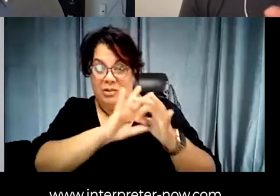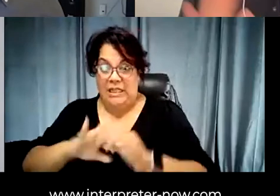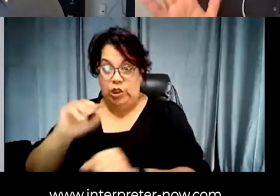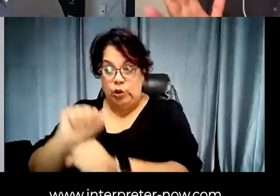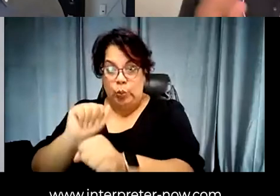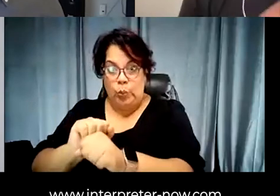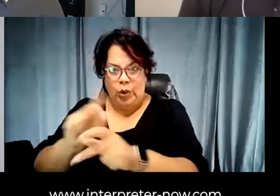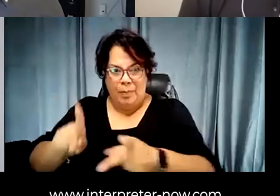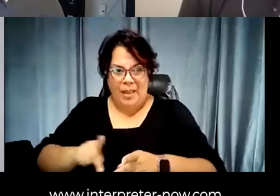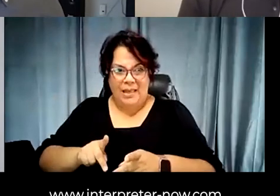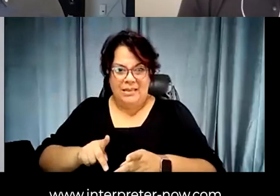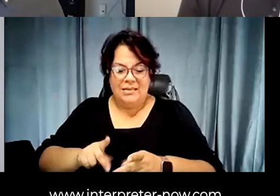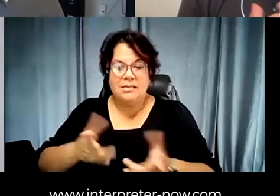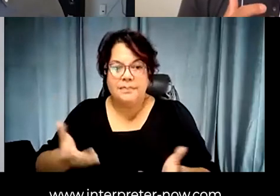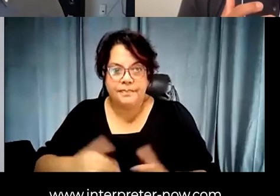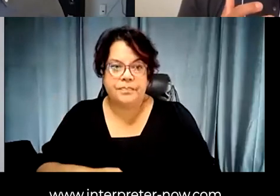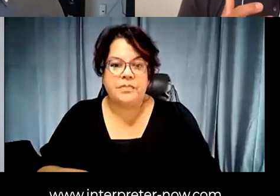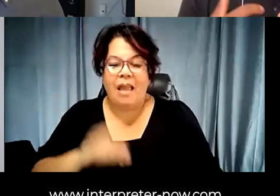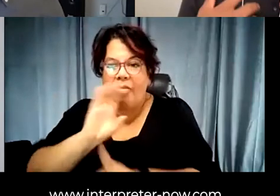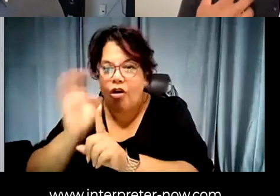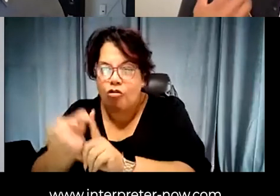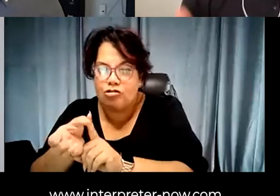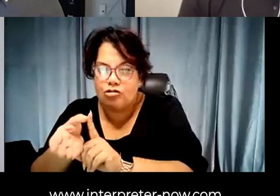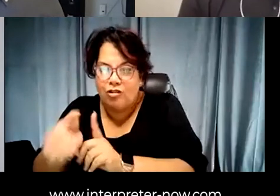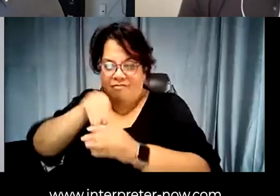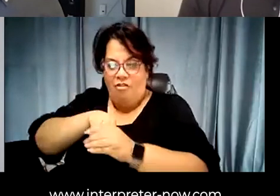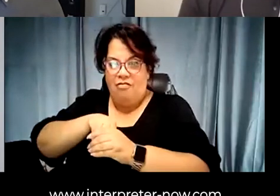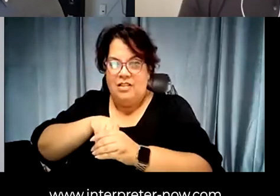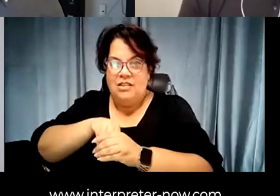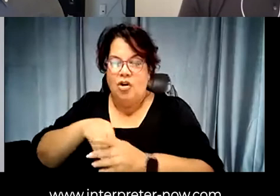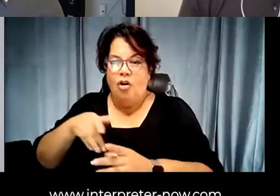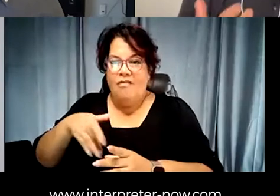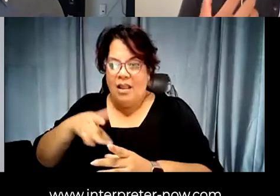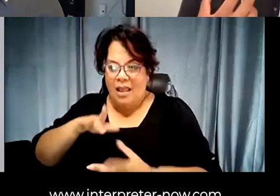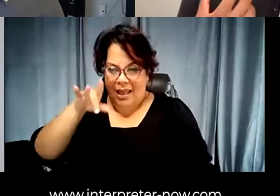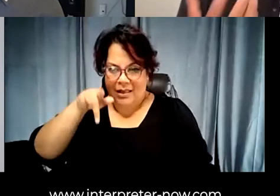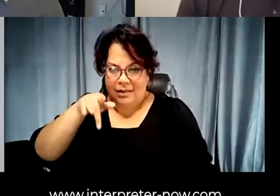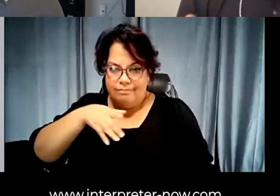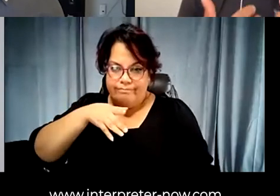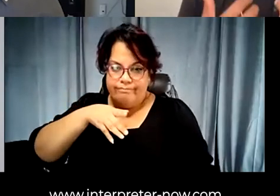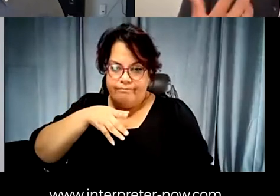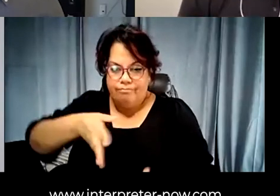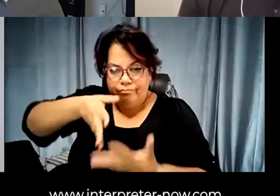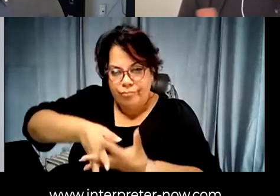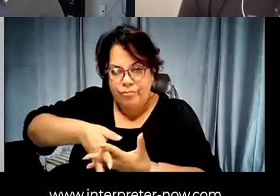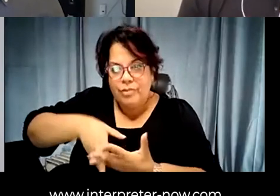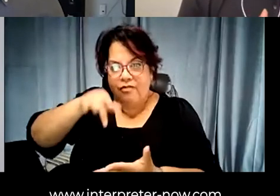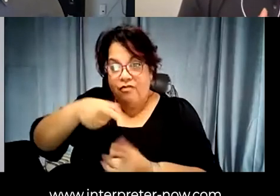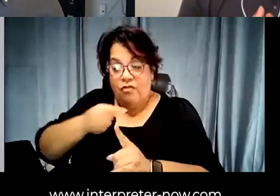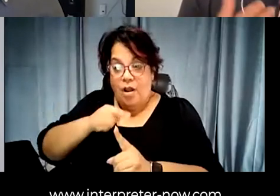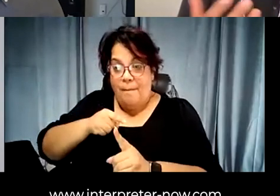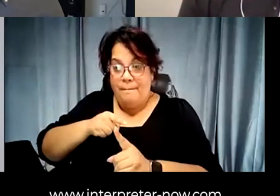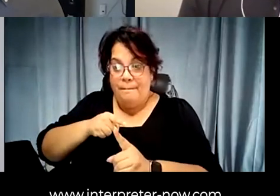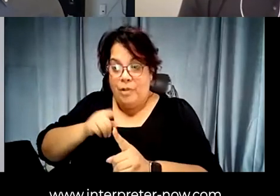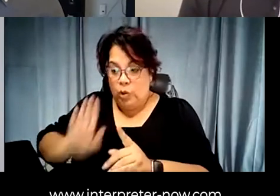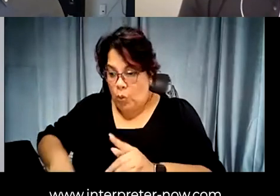and culture in its broadest sense. And so like getting plugged into that from childhood into birth, and